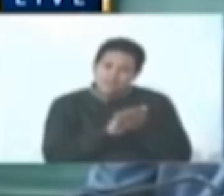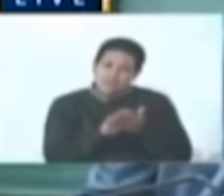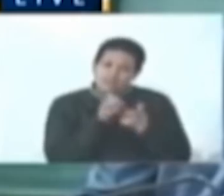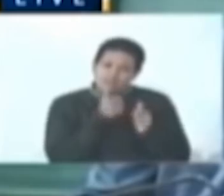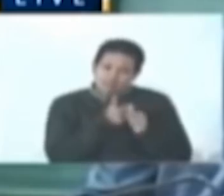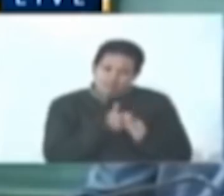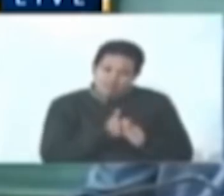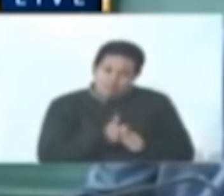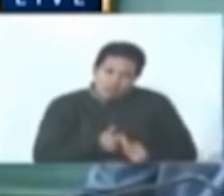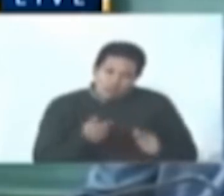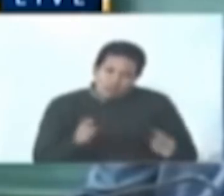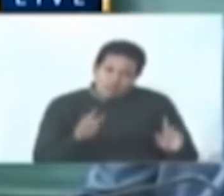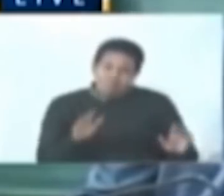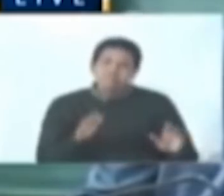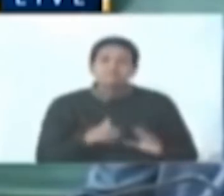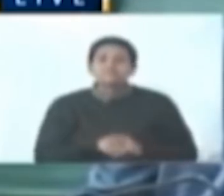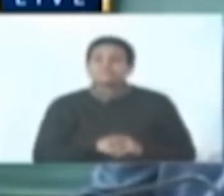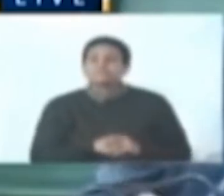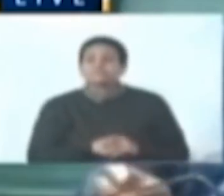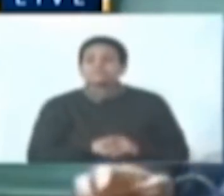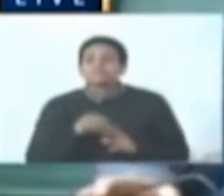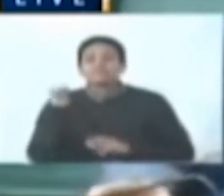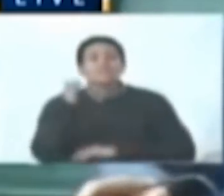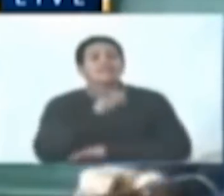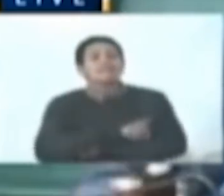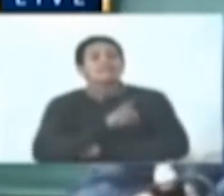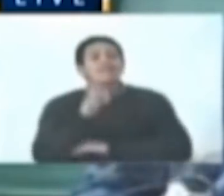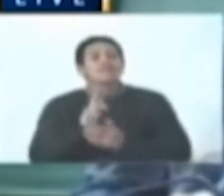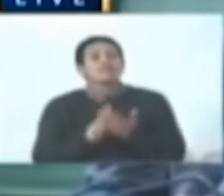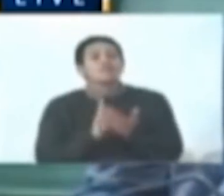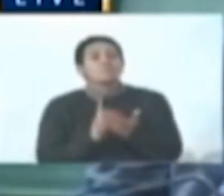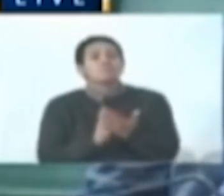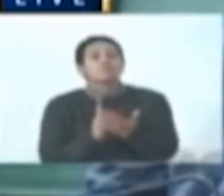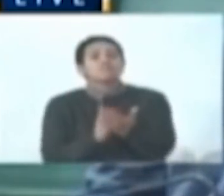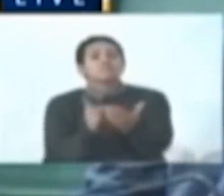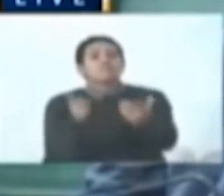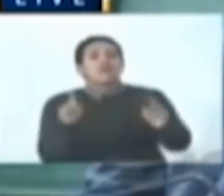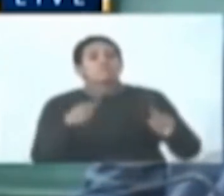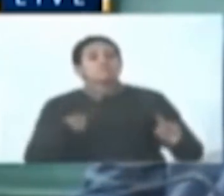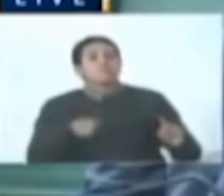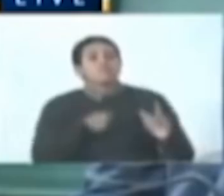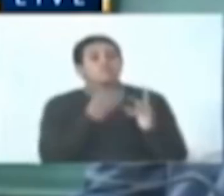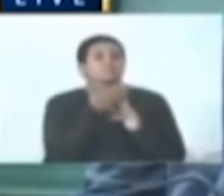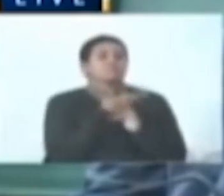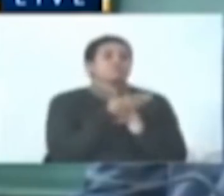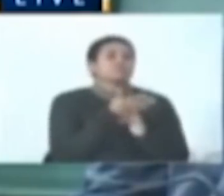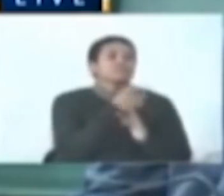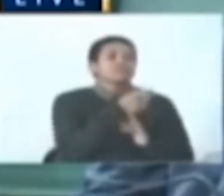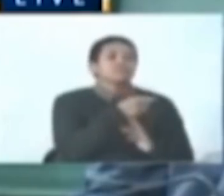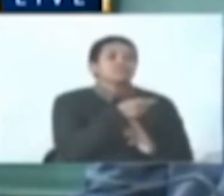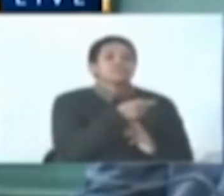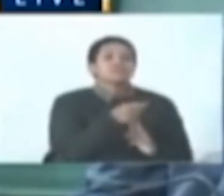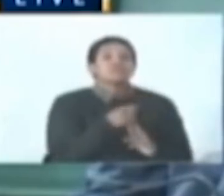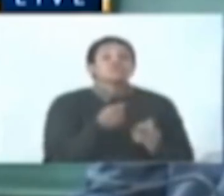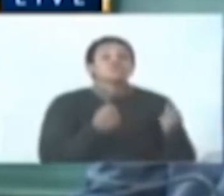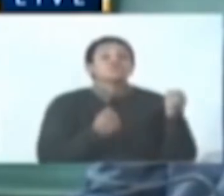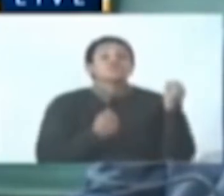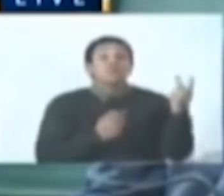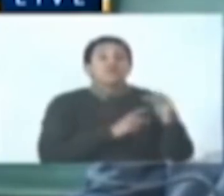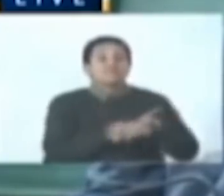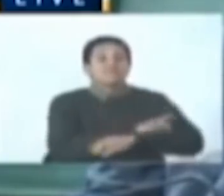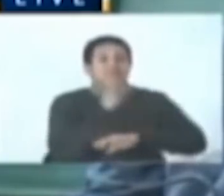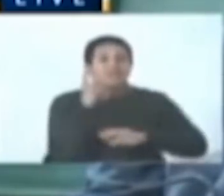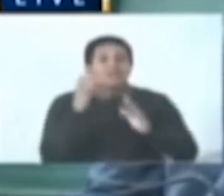Speaker, the 10-day doubling. So we were between the